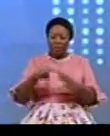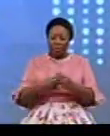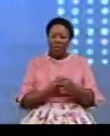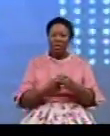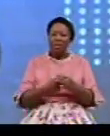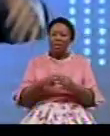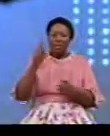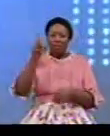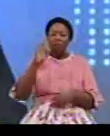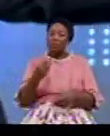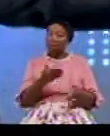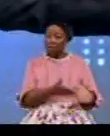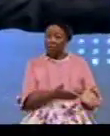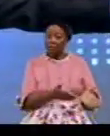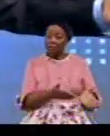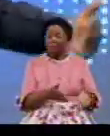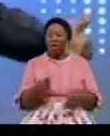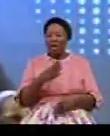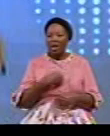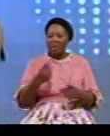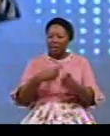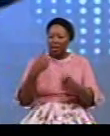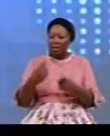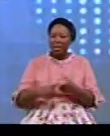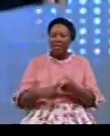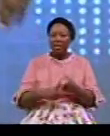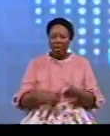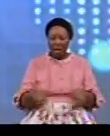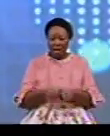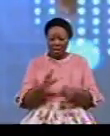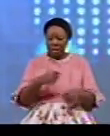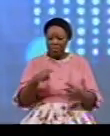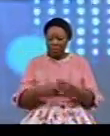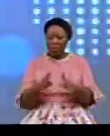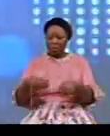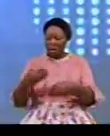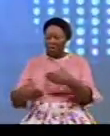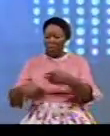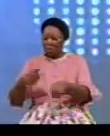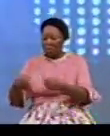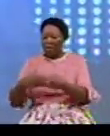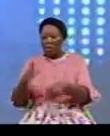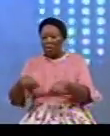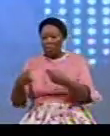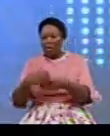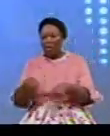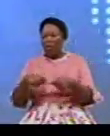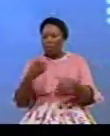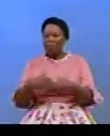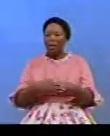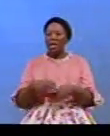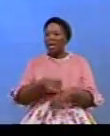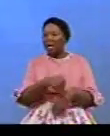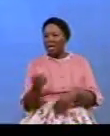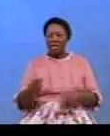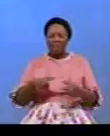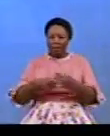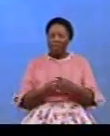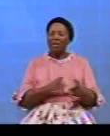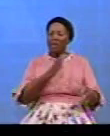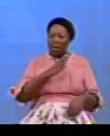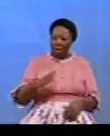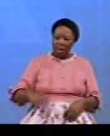And when he covered them, if anything happens, the wind will blow the covering away. No,